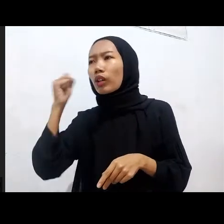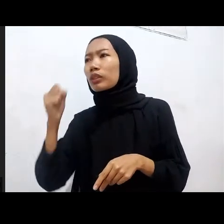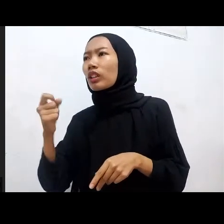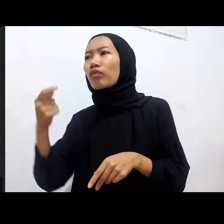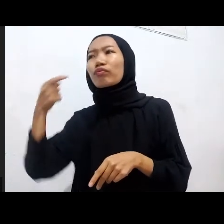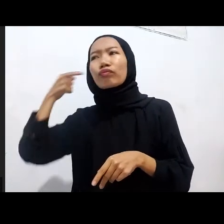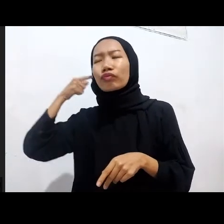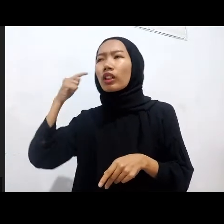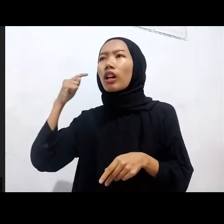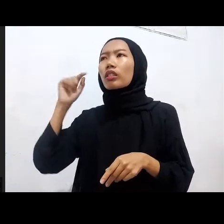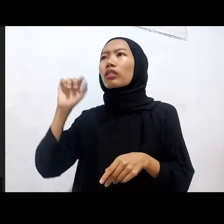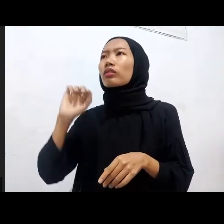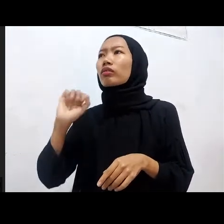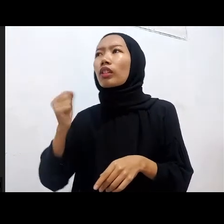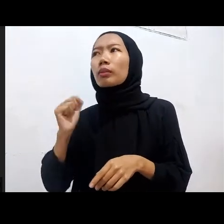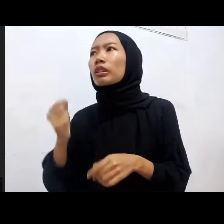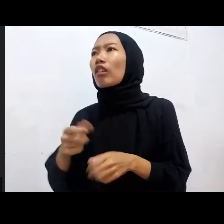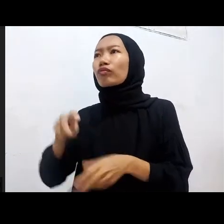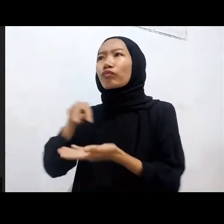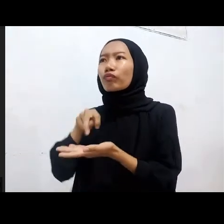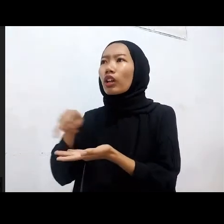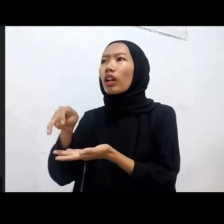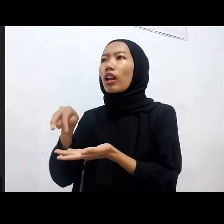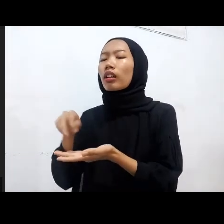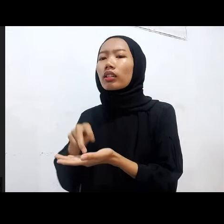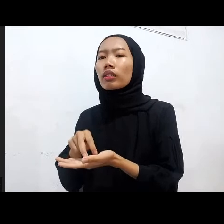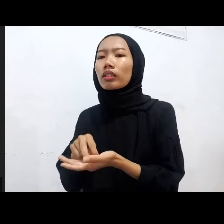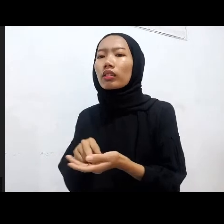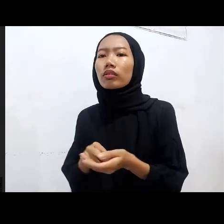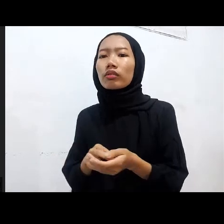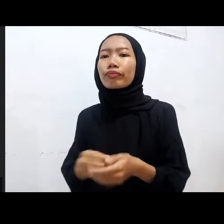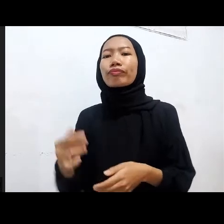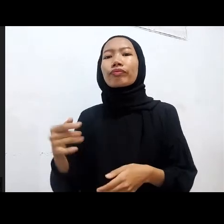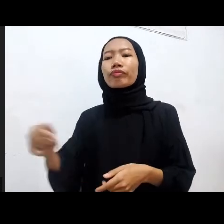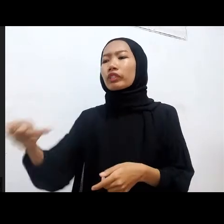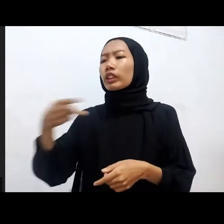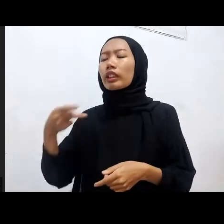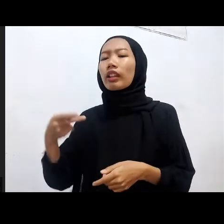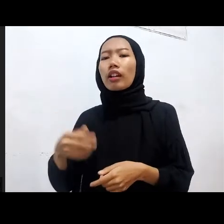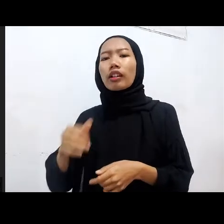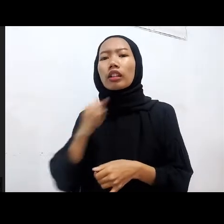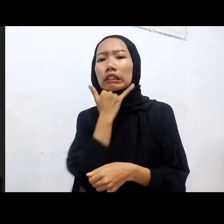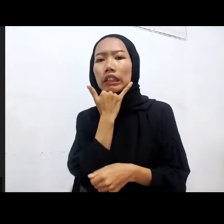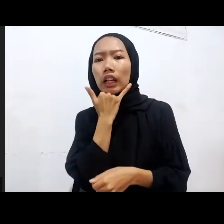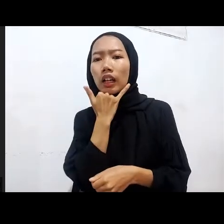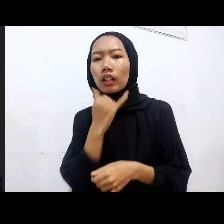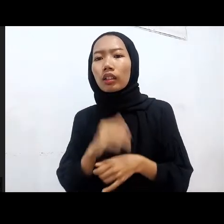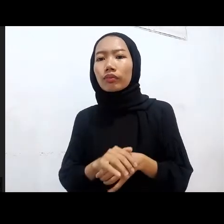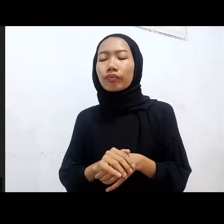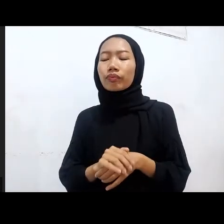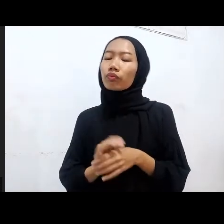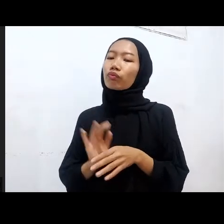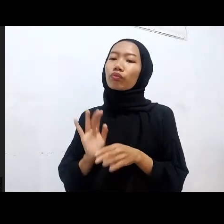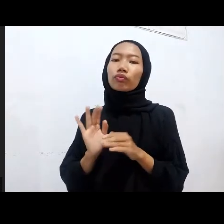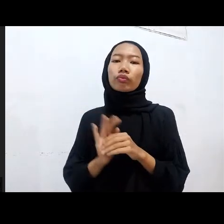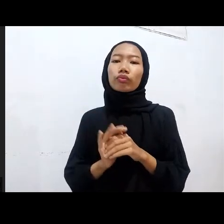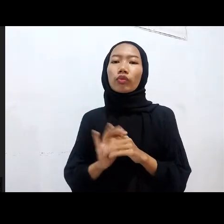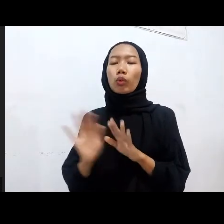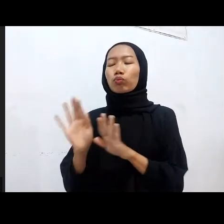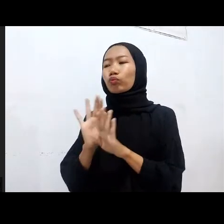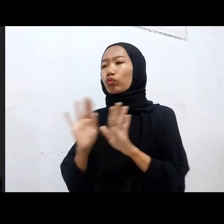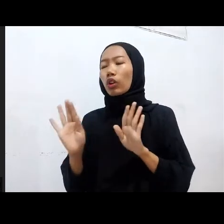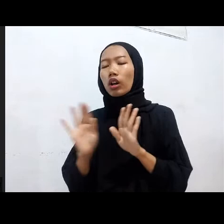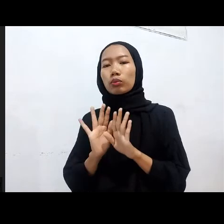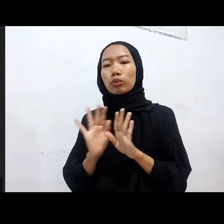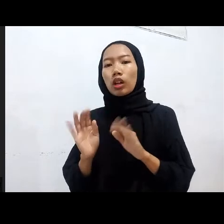And generally we don't. We all have our bad days. I'll follow up on George's story too. So every time